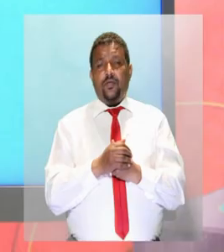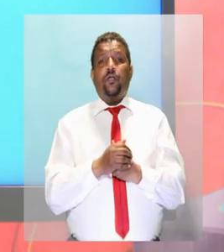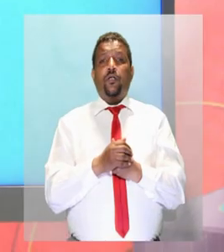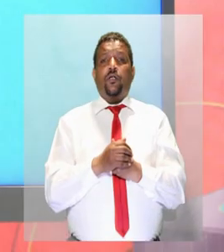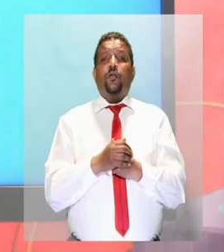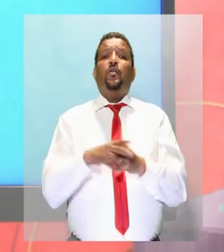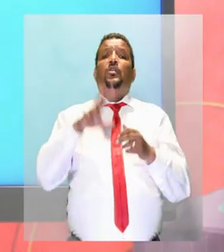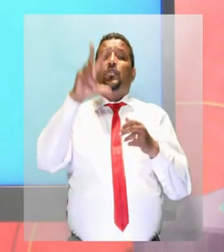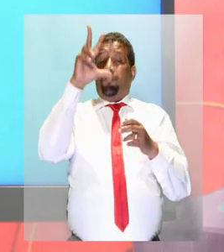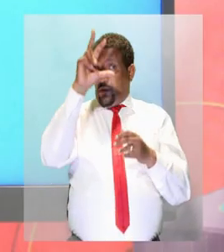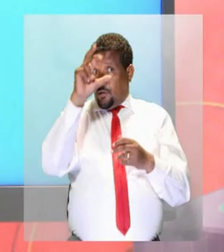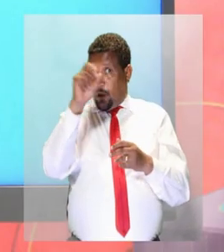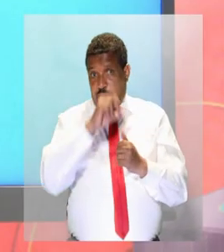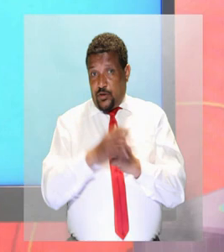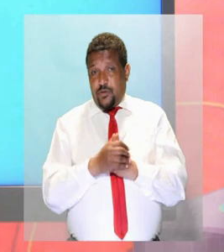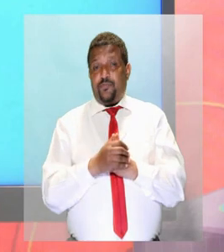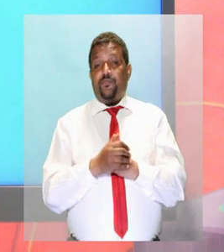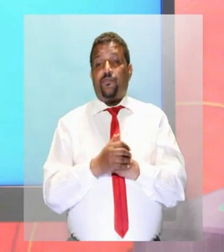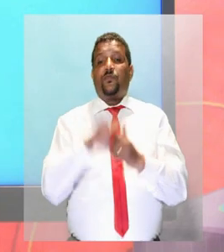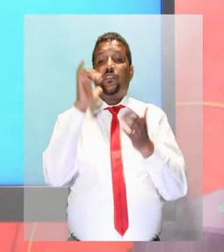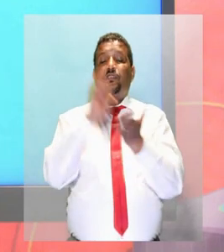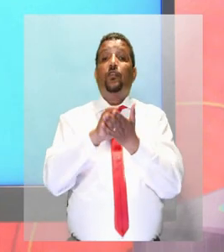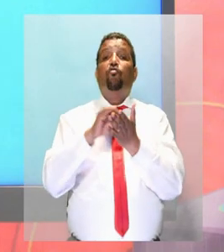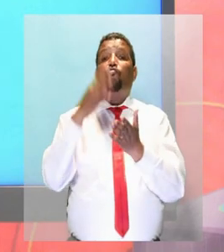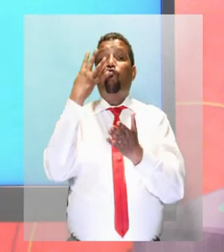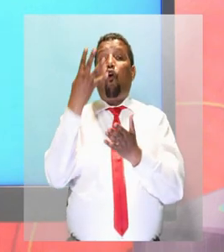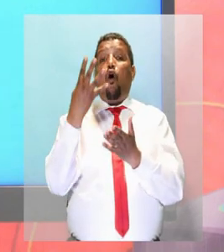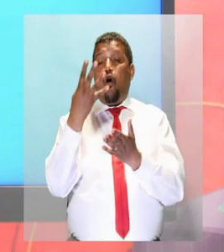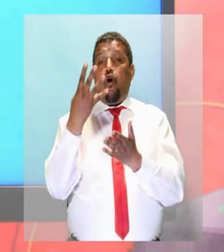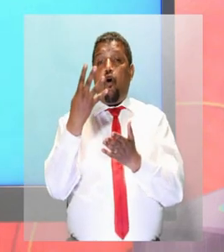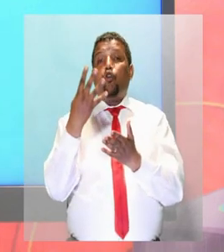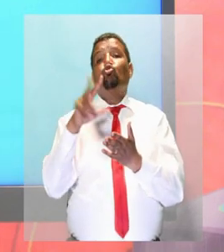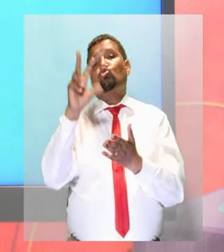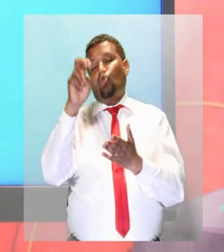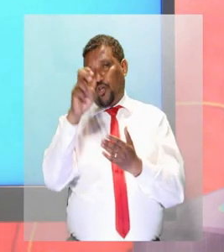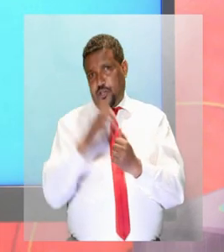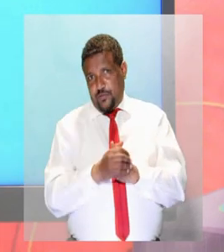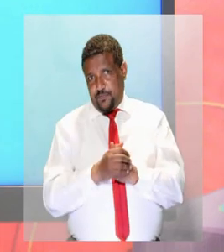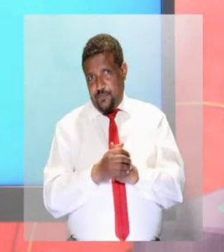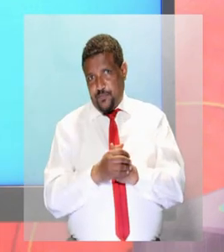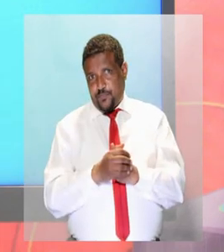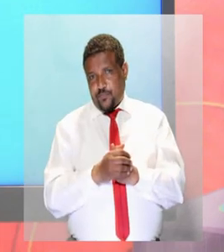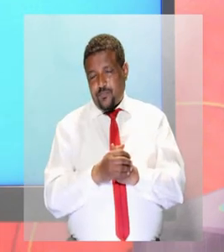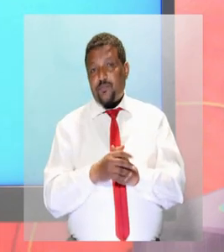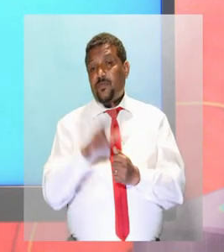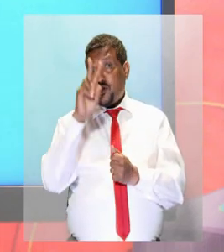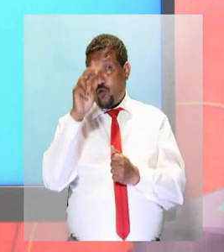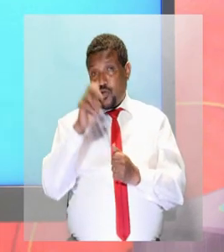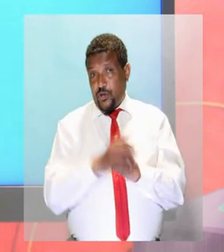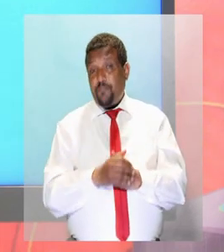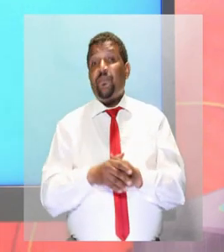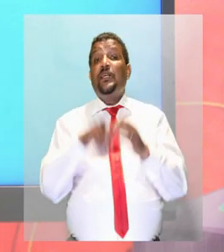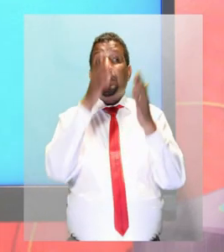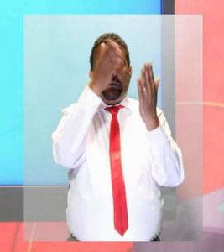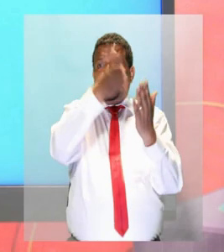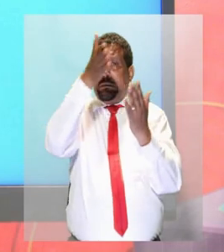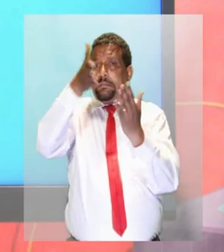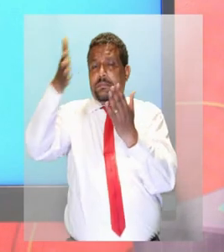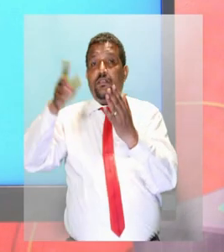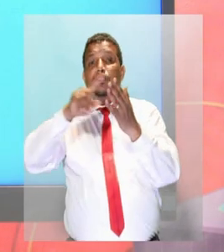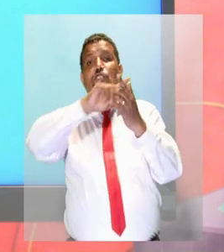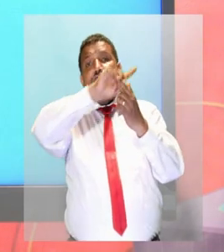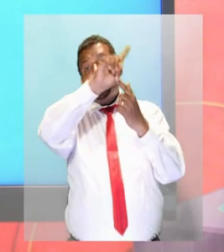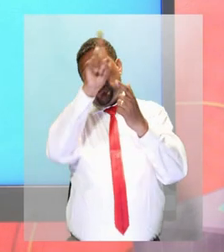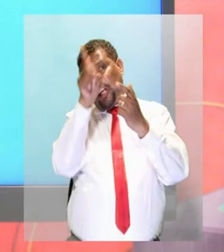a commodity is 30, and that of the 4 is 20. That the 4 is 20. This